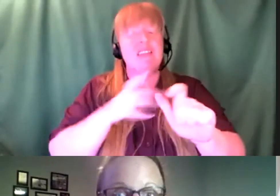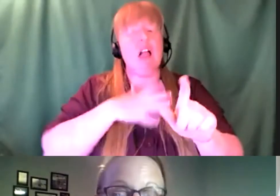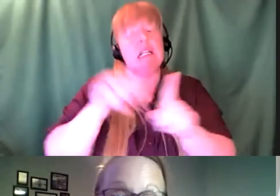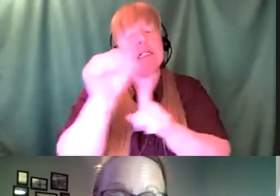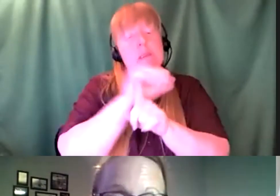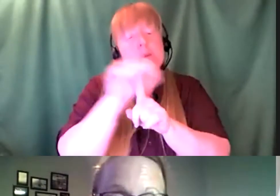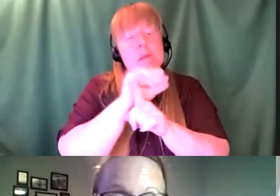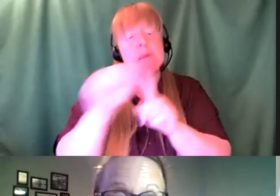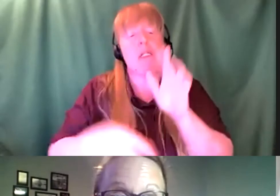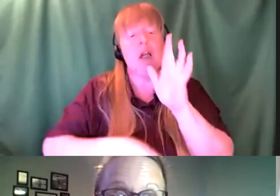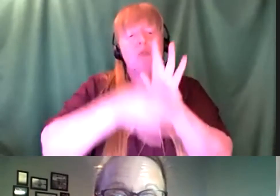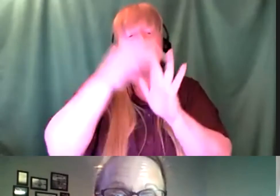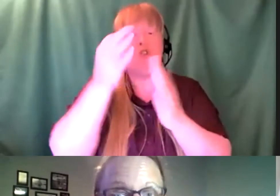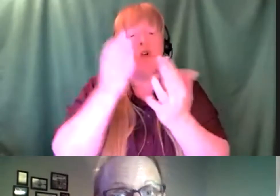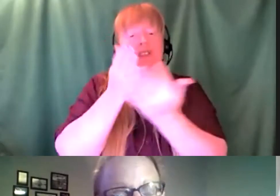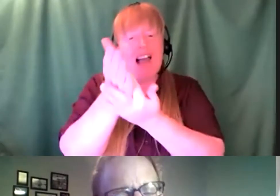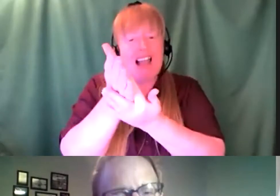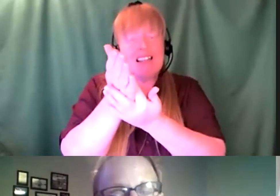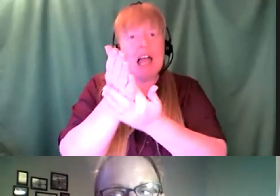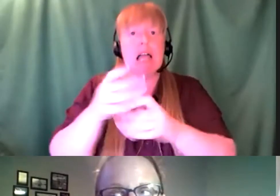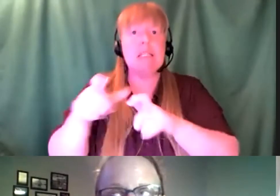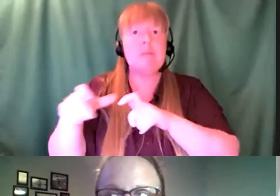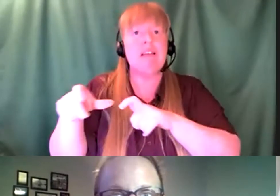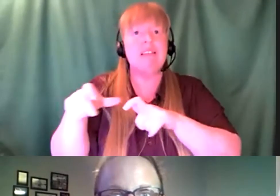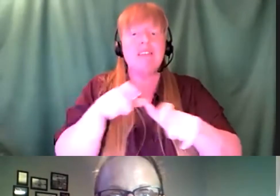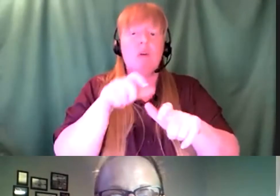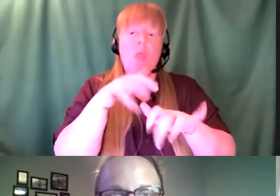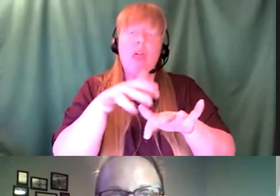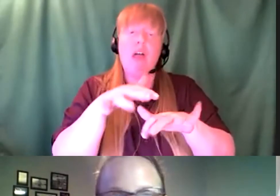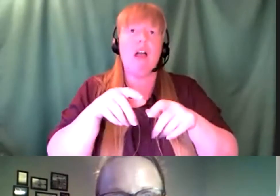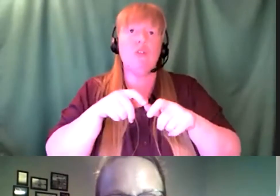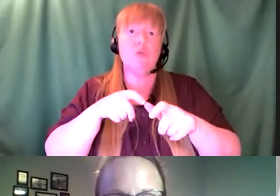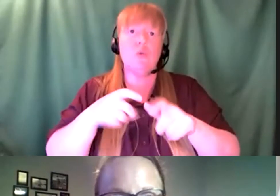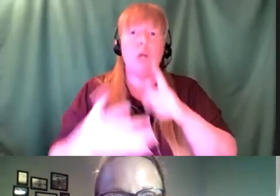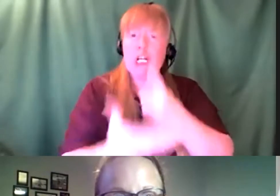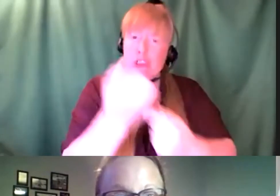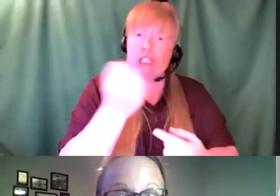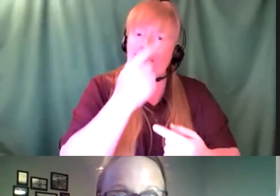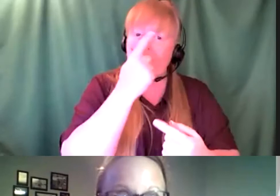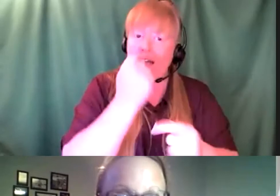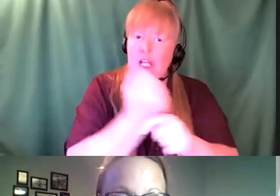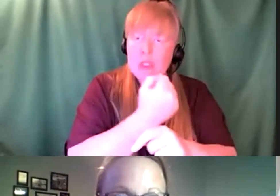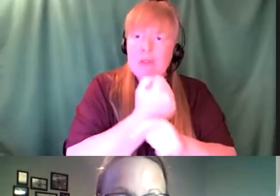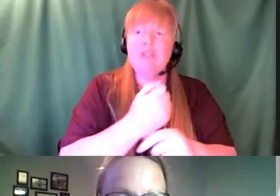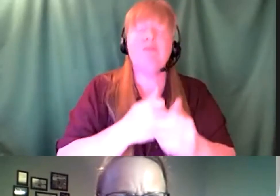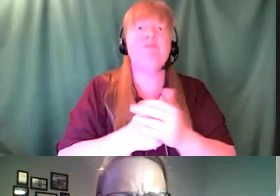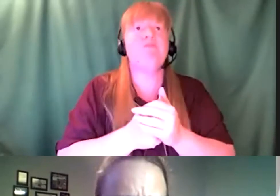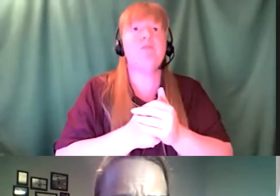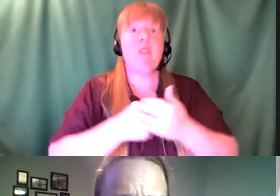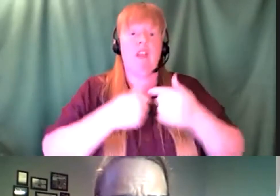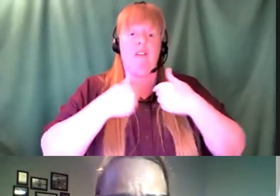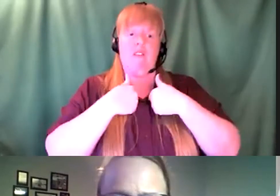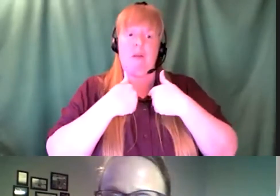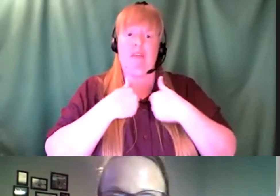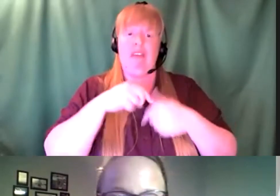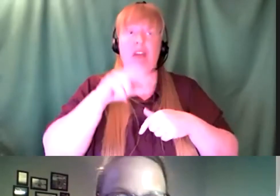to strive for or have a go at. And it just didn't really cross my mind. And it was 12 years, actually. I'm a bit ashamed to